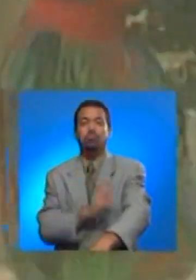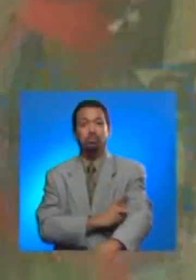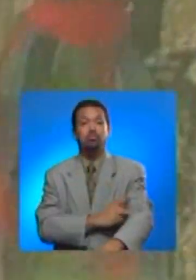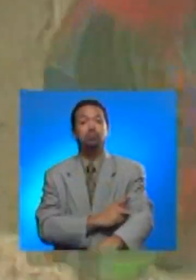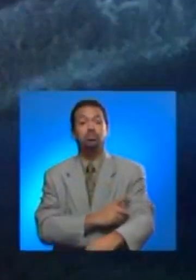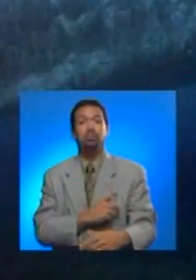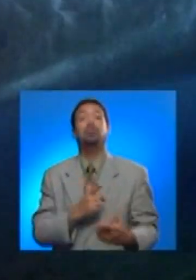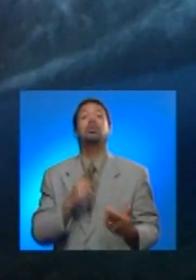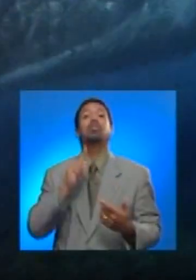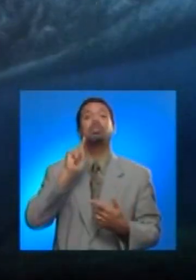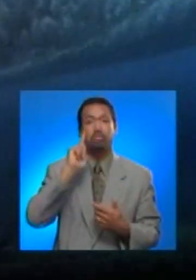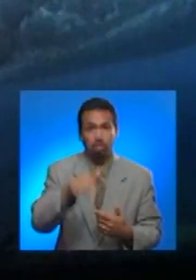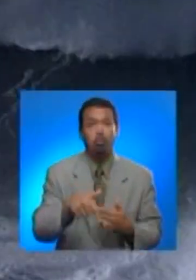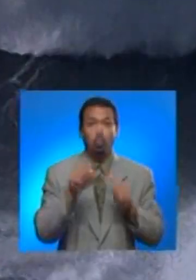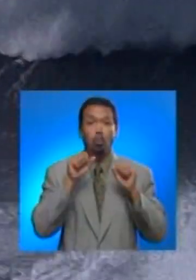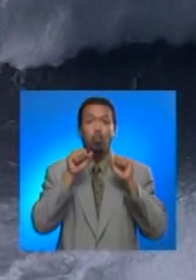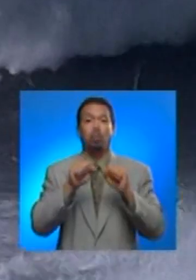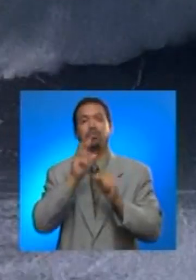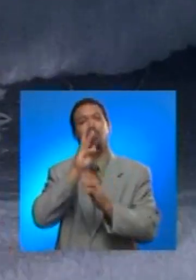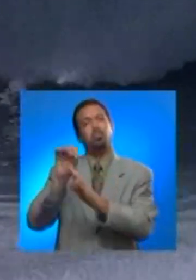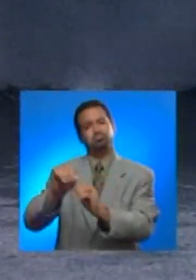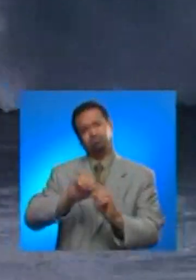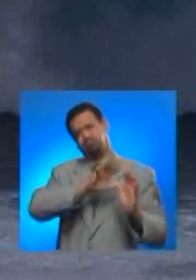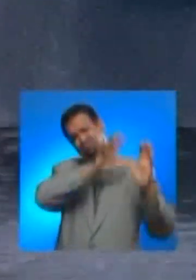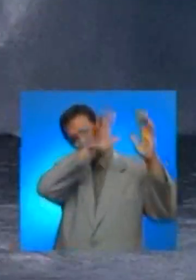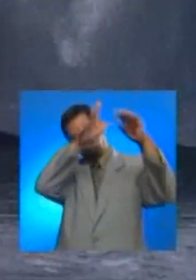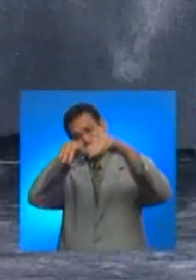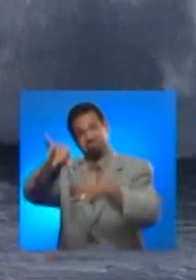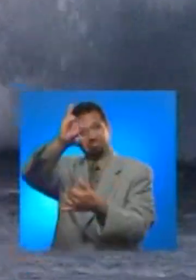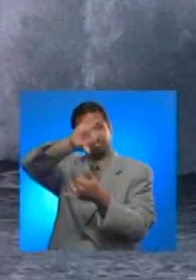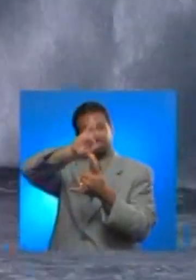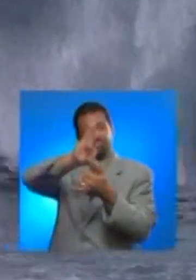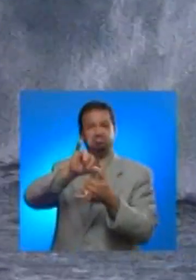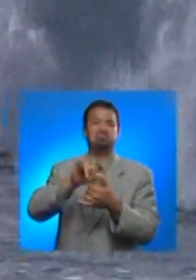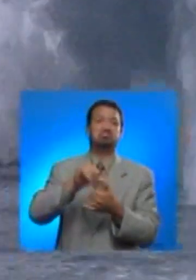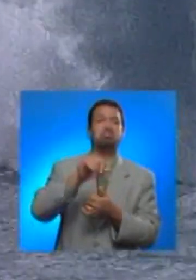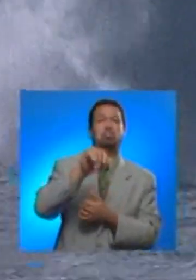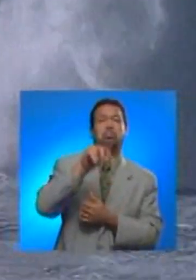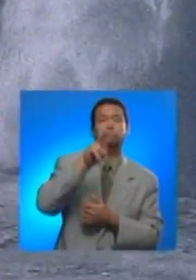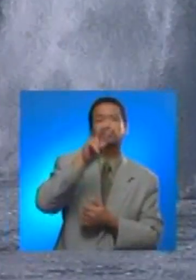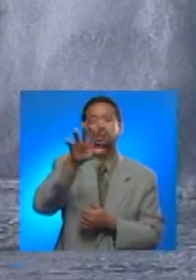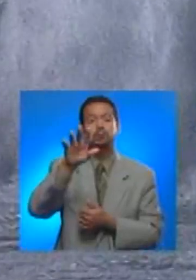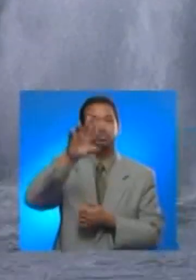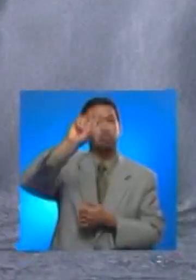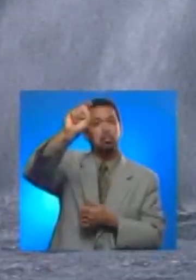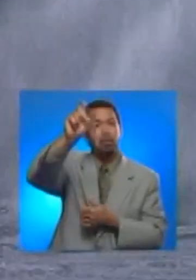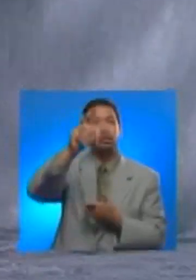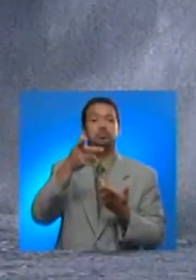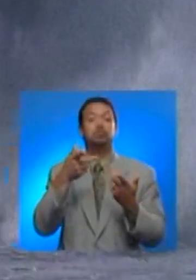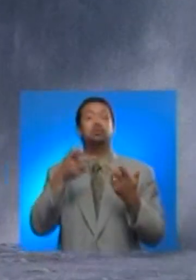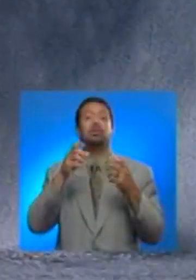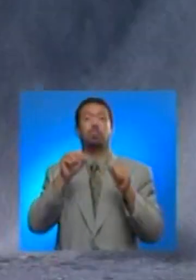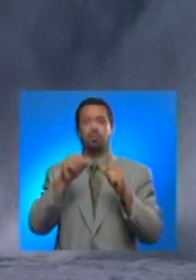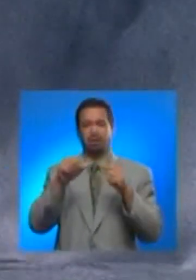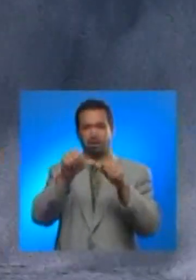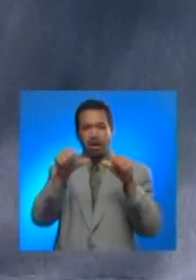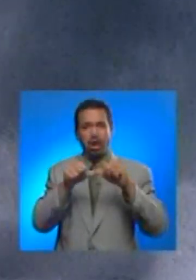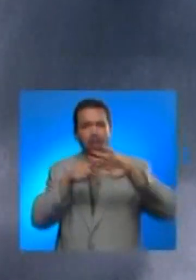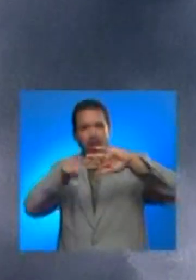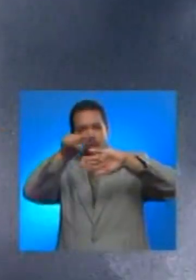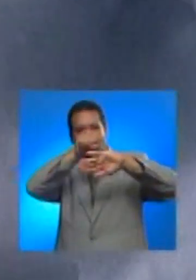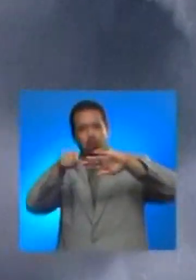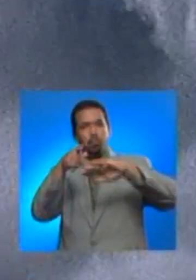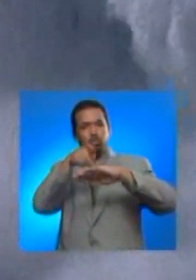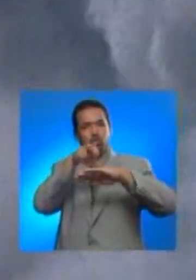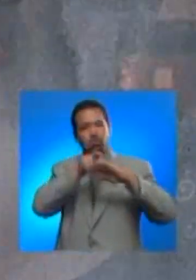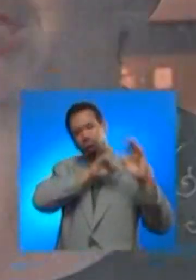Puerto Rico, and it will be capable of producing a tsunami with 15, 20, or 25 feet waves that could drench the